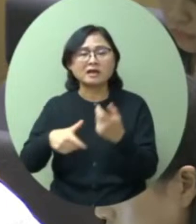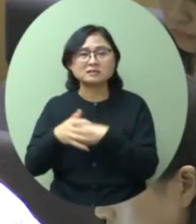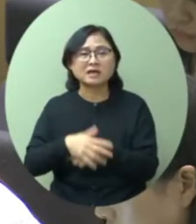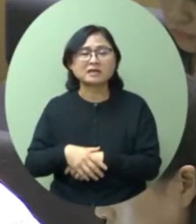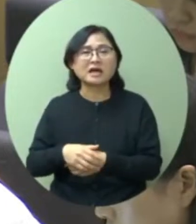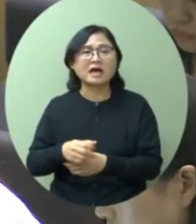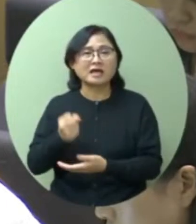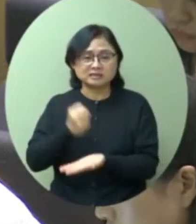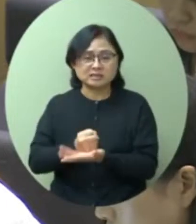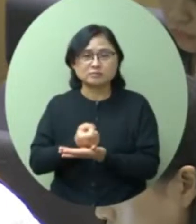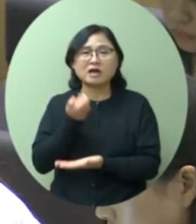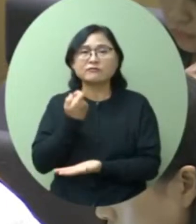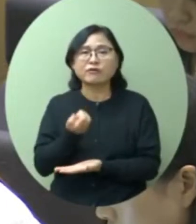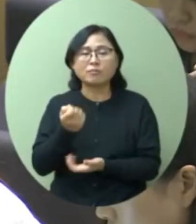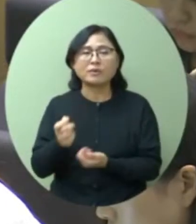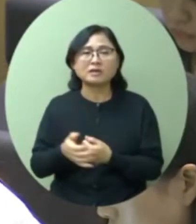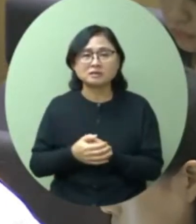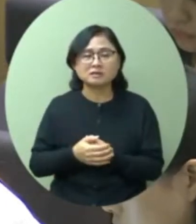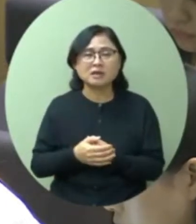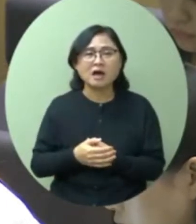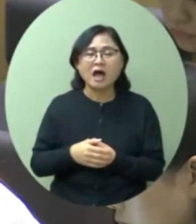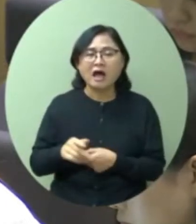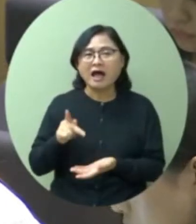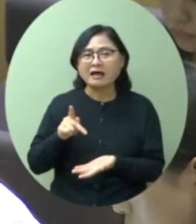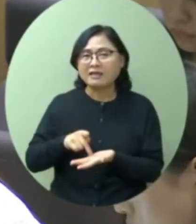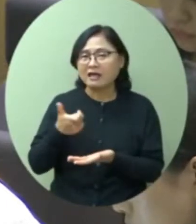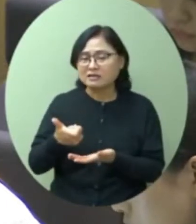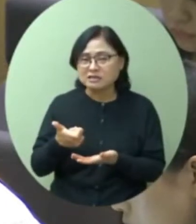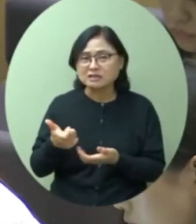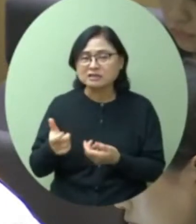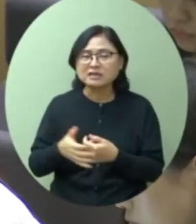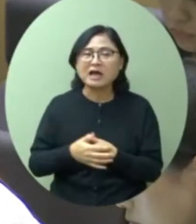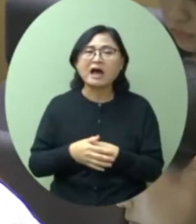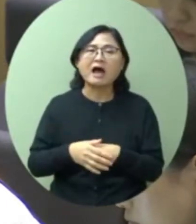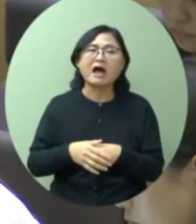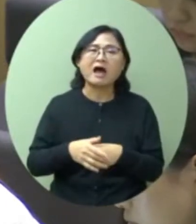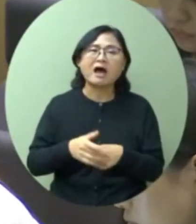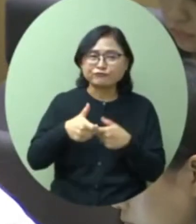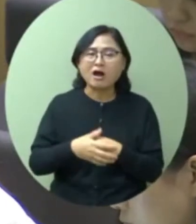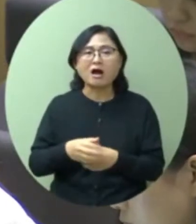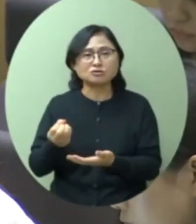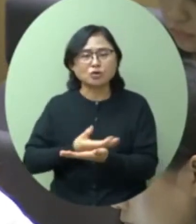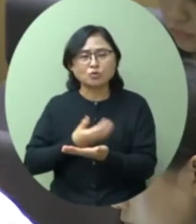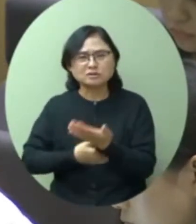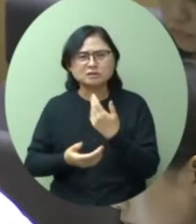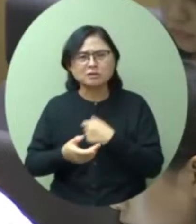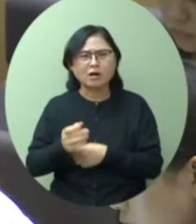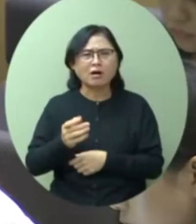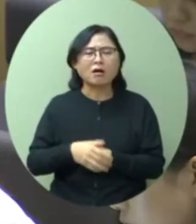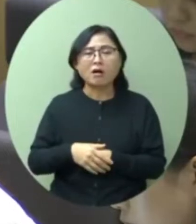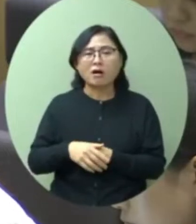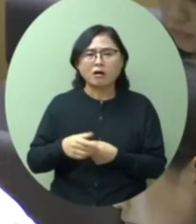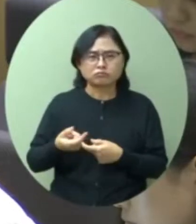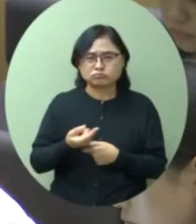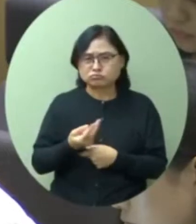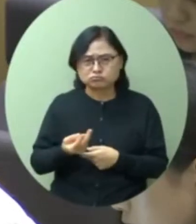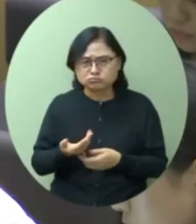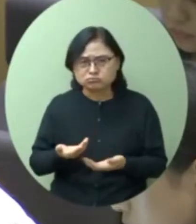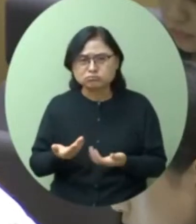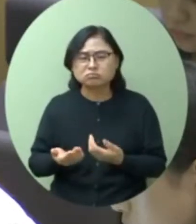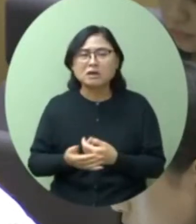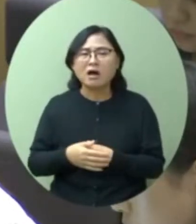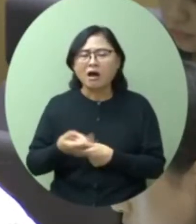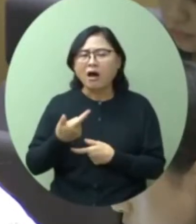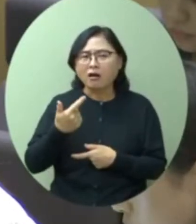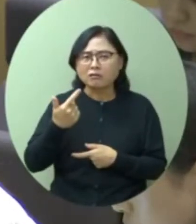reduction of spirits tax. Would you be concerned that these efforts would not be enough to kickstart the economy? And what do you think is the most eye-catching